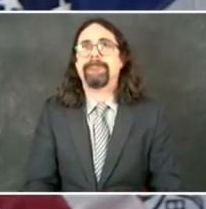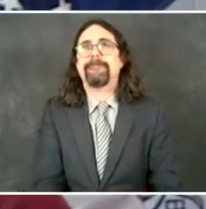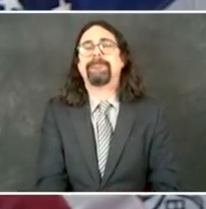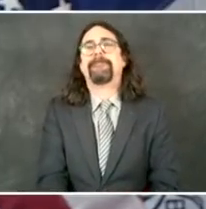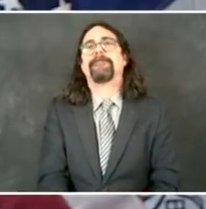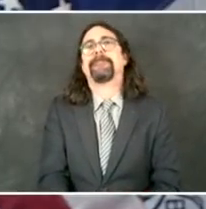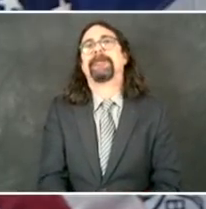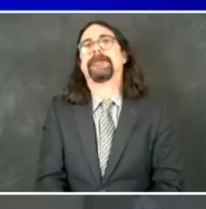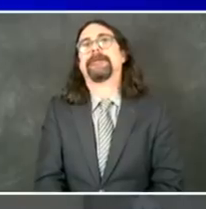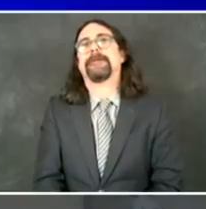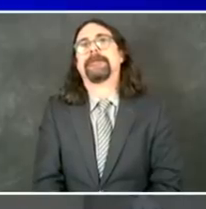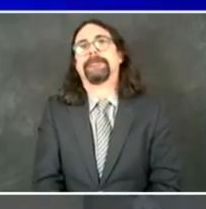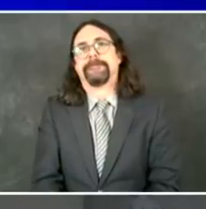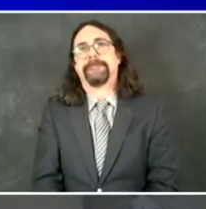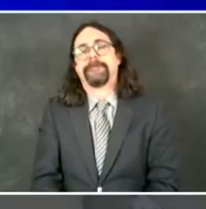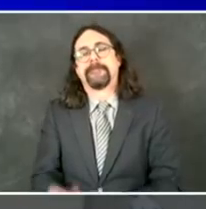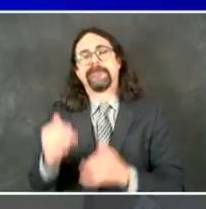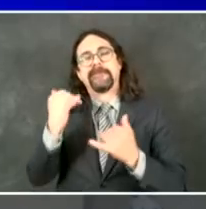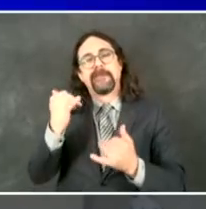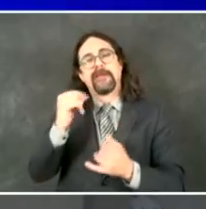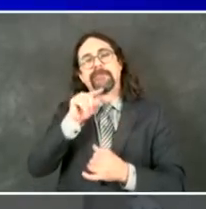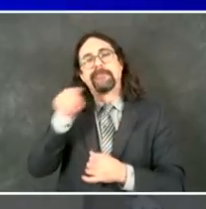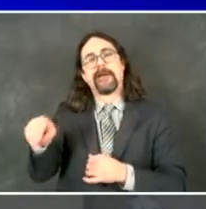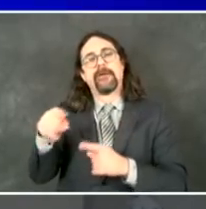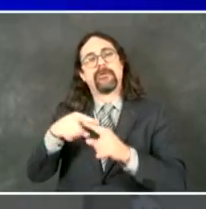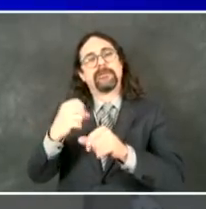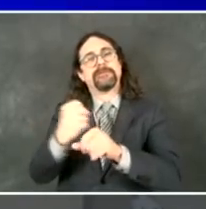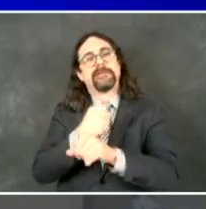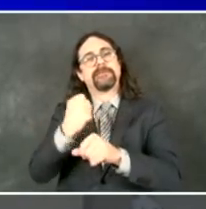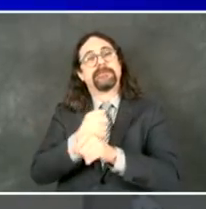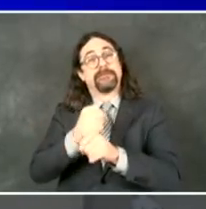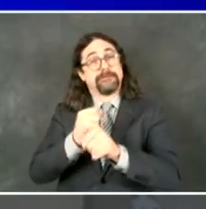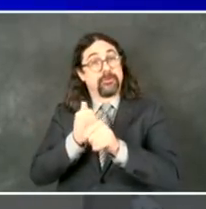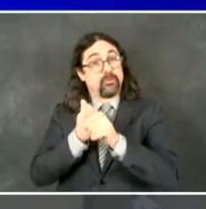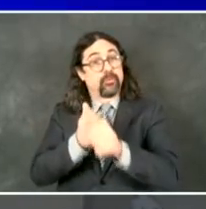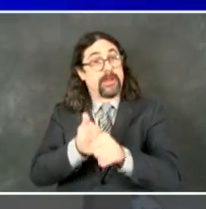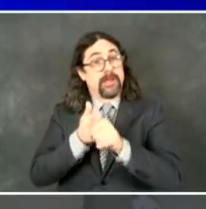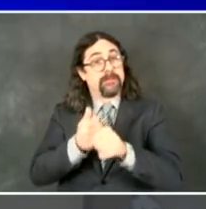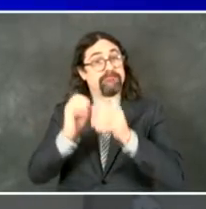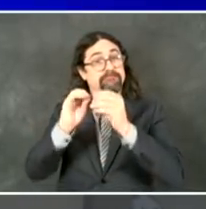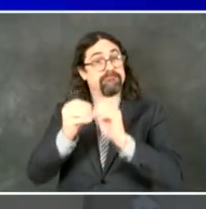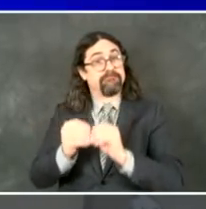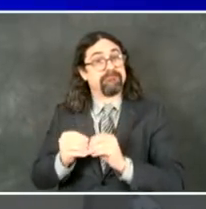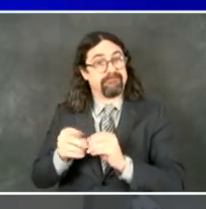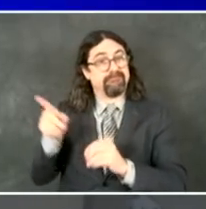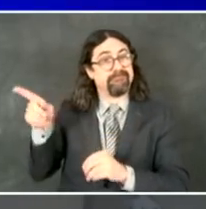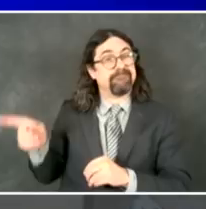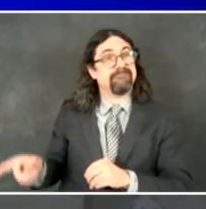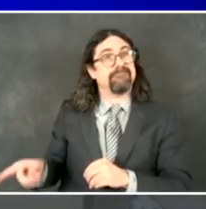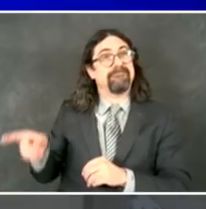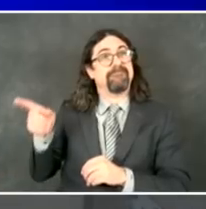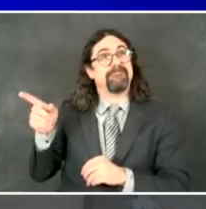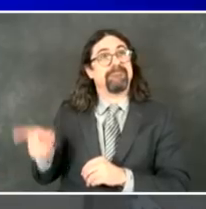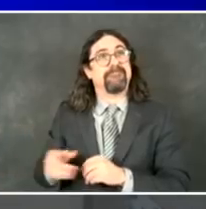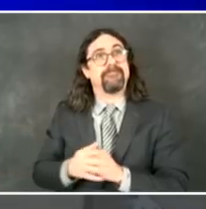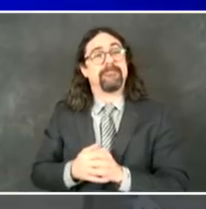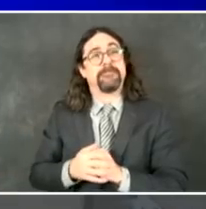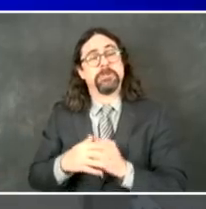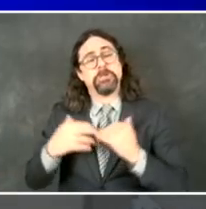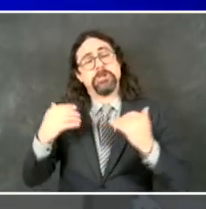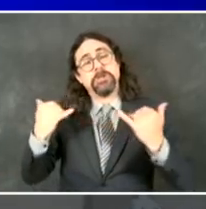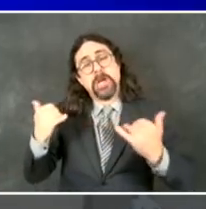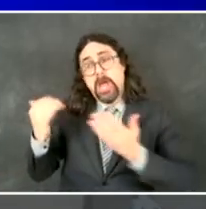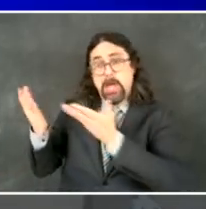day. And I think today's indicators are broadly good. It's not the perfect thing we want